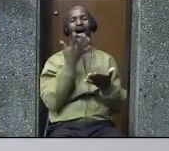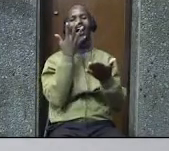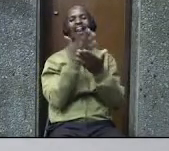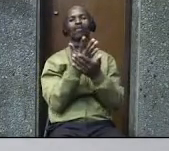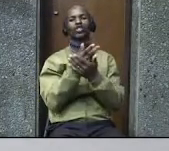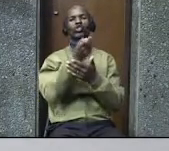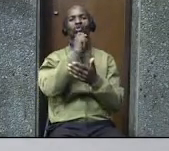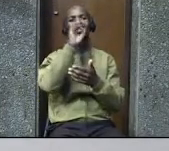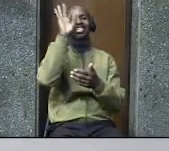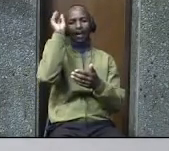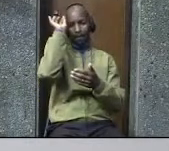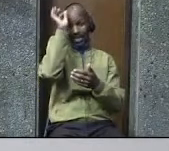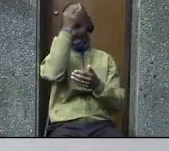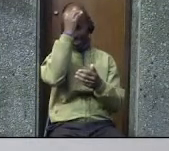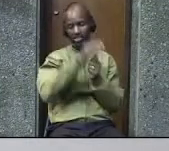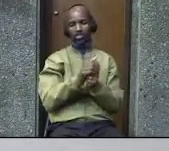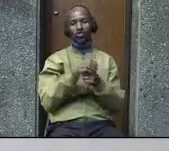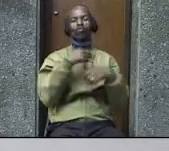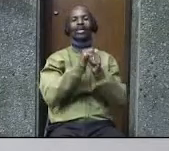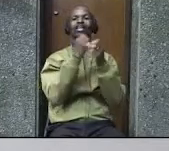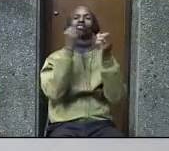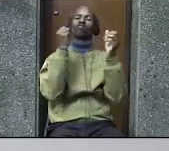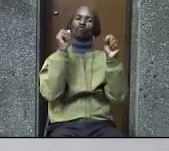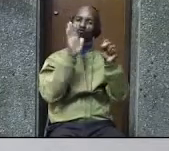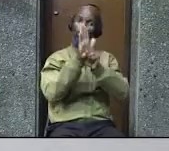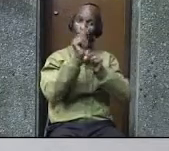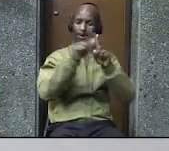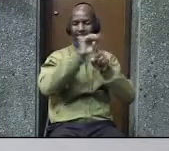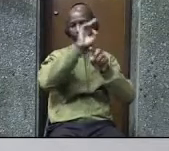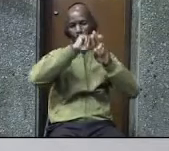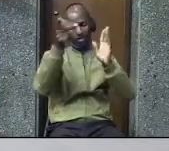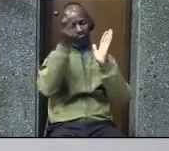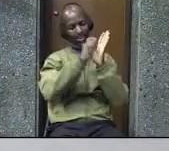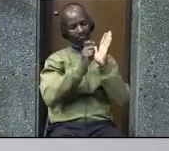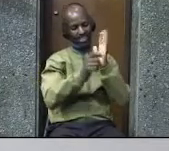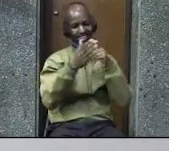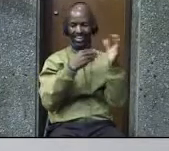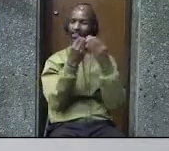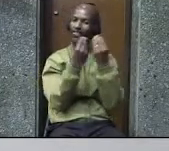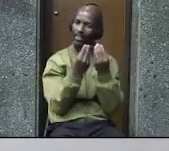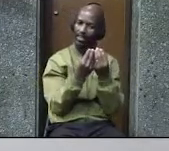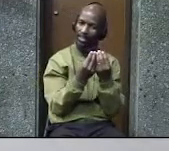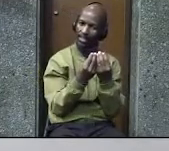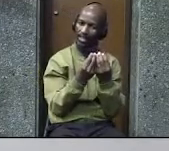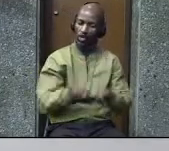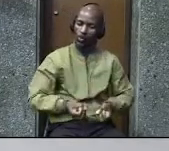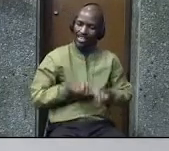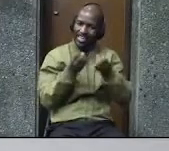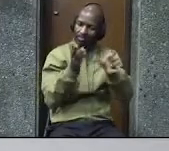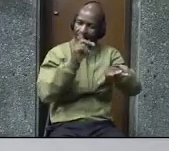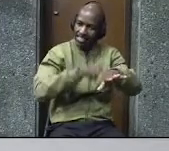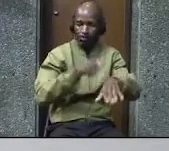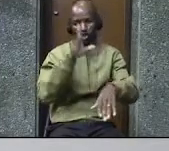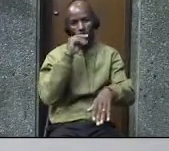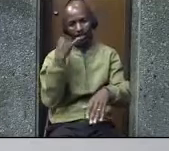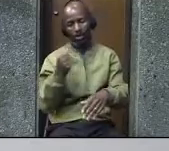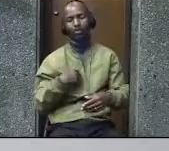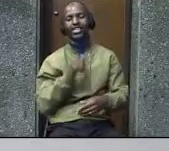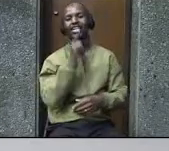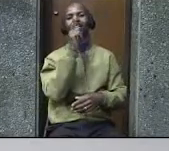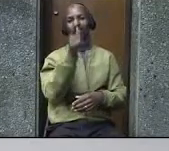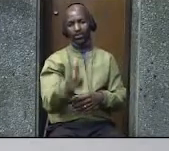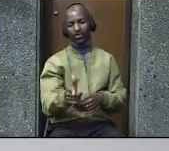to use your 30 minutes to maximum. But if you don't write anything and you are given a chance to speak, let me tell